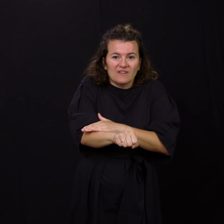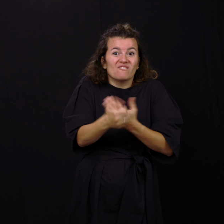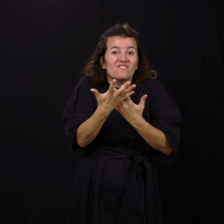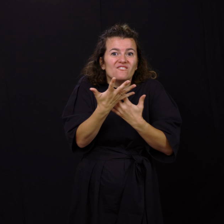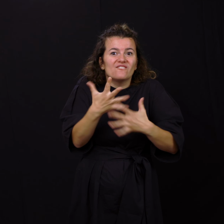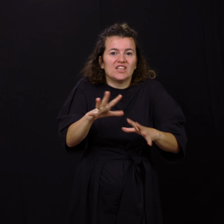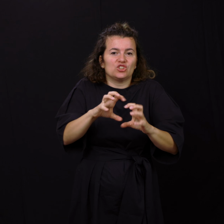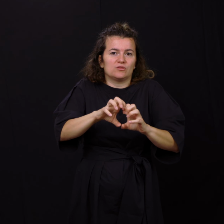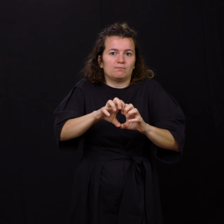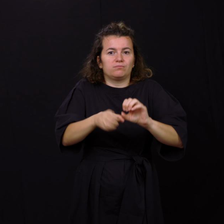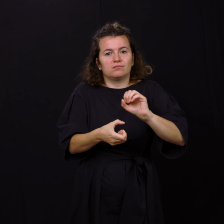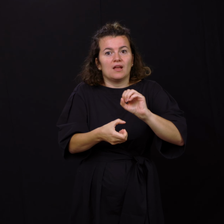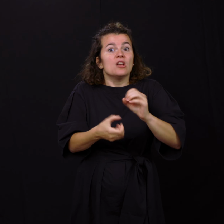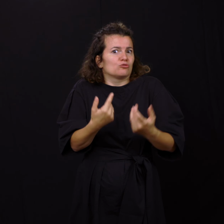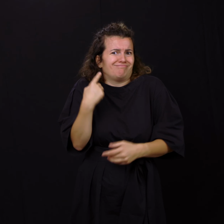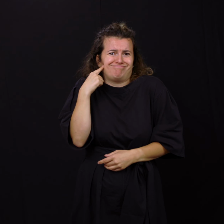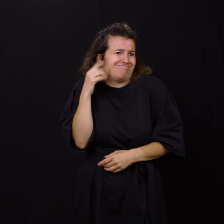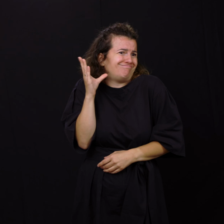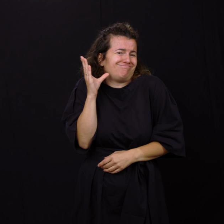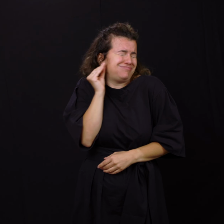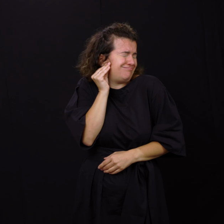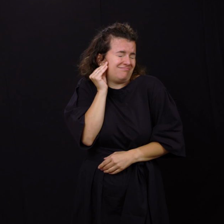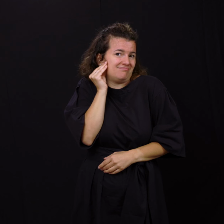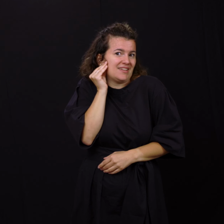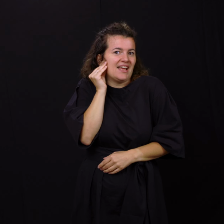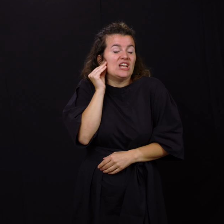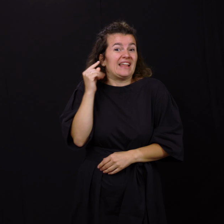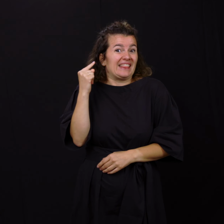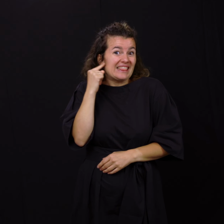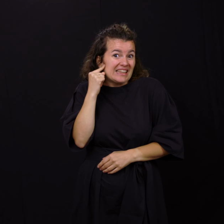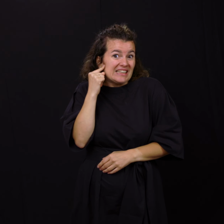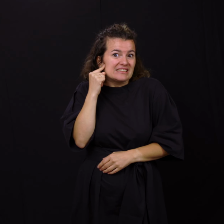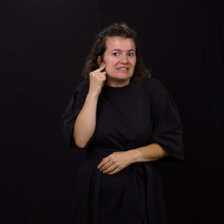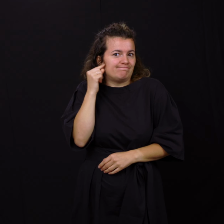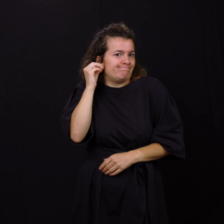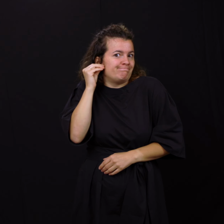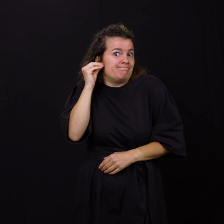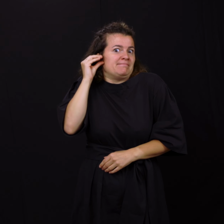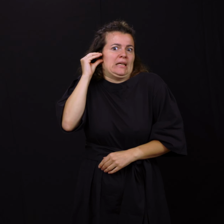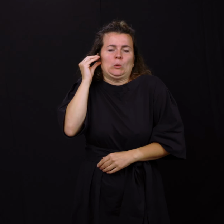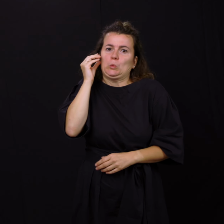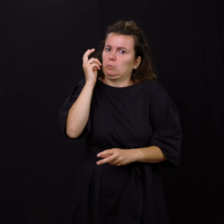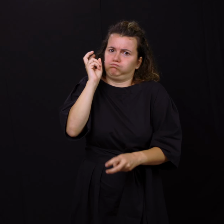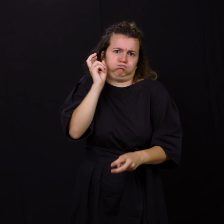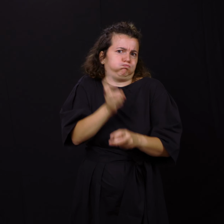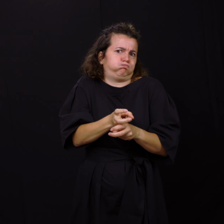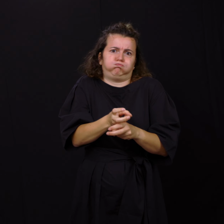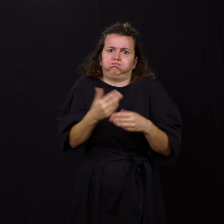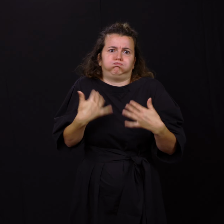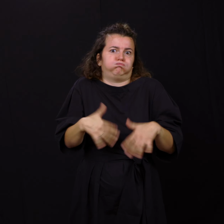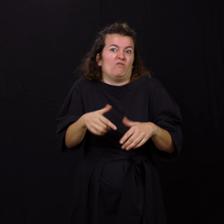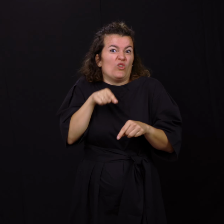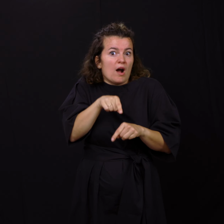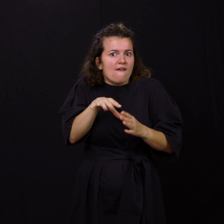children who are born profoundly deaf, I think it's quite difficult to cure that hearing loss. Right. Maybe that will take more time to